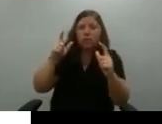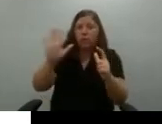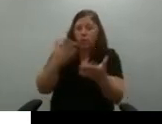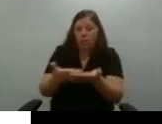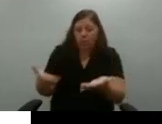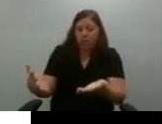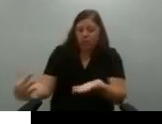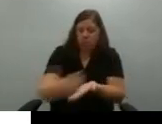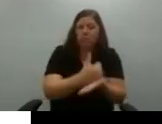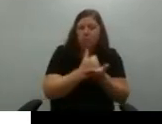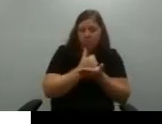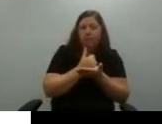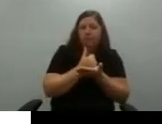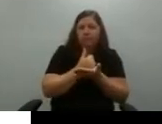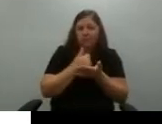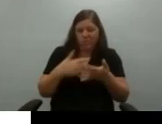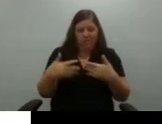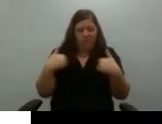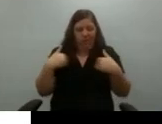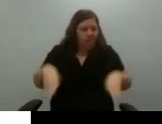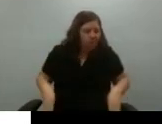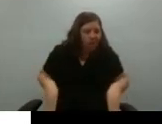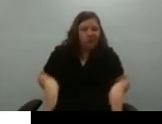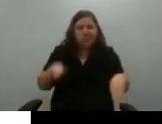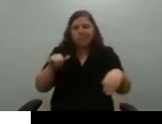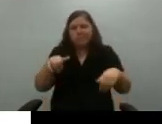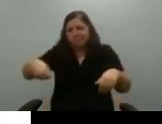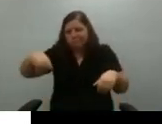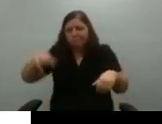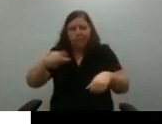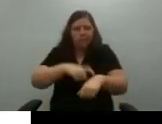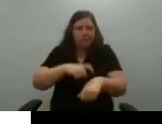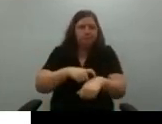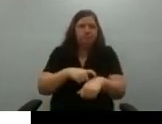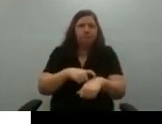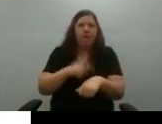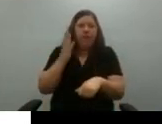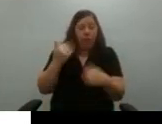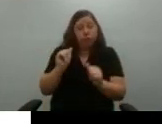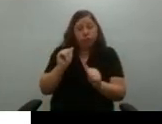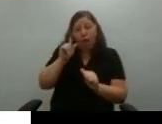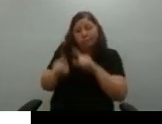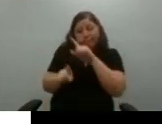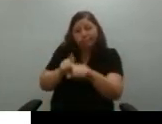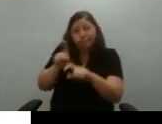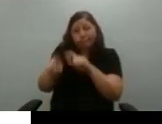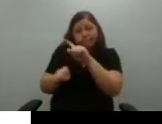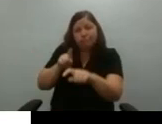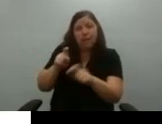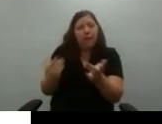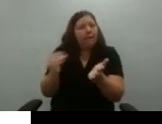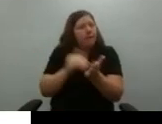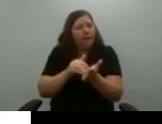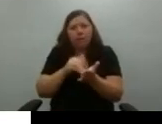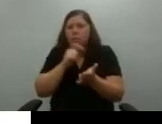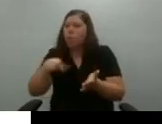anything that you had on you at the time of the arrest, and they will try to question you. And again, you do not have to answer